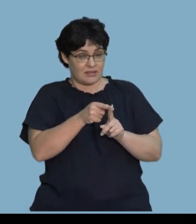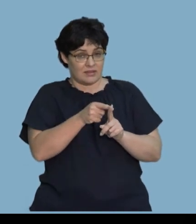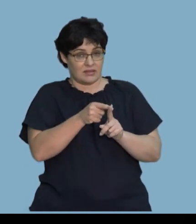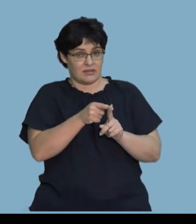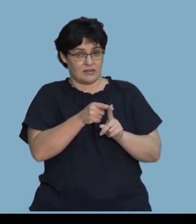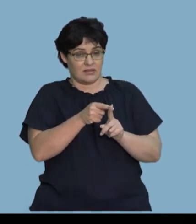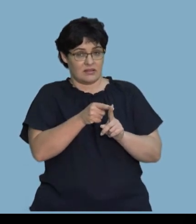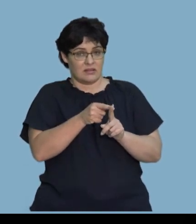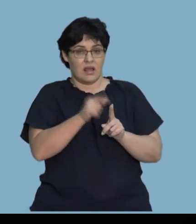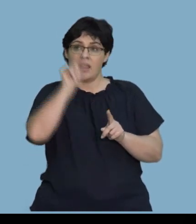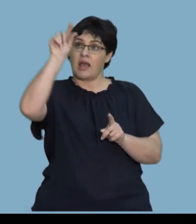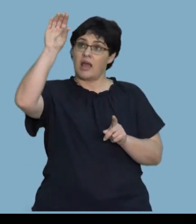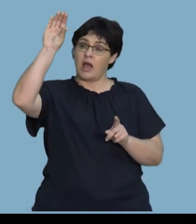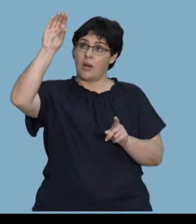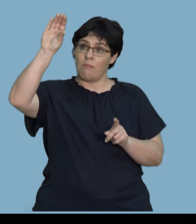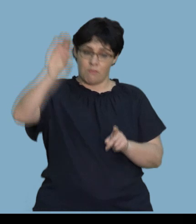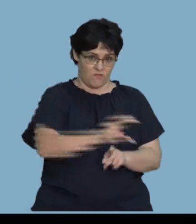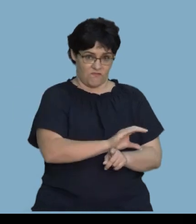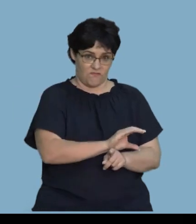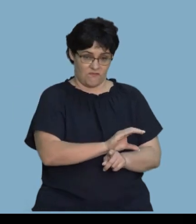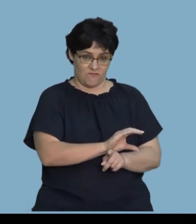in moving the object, okay,